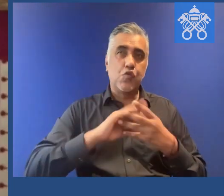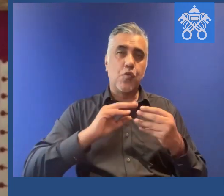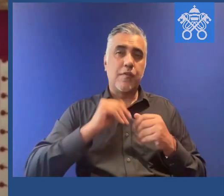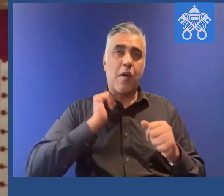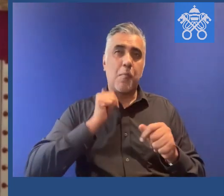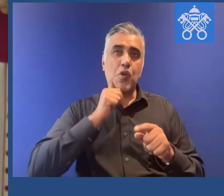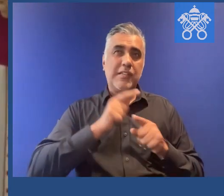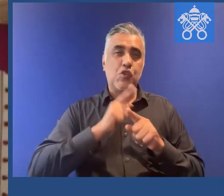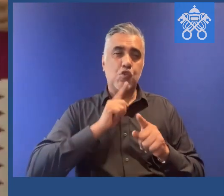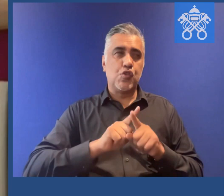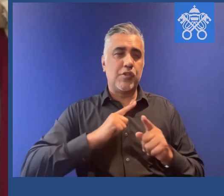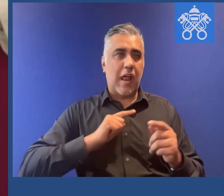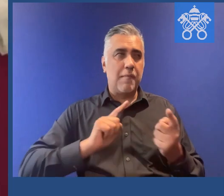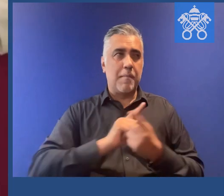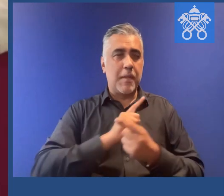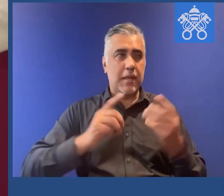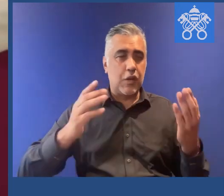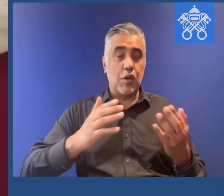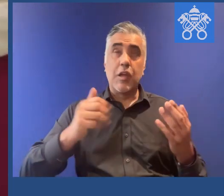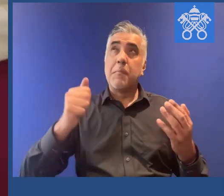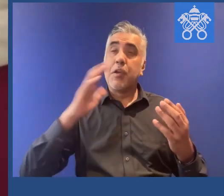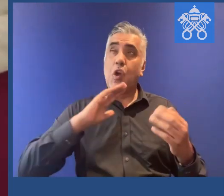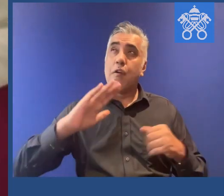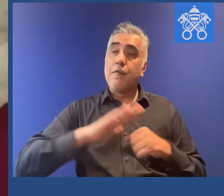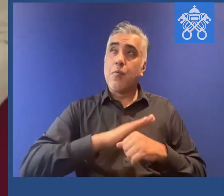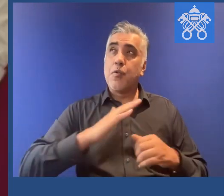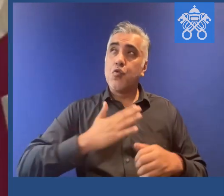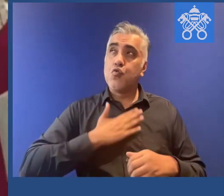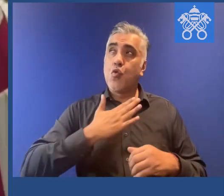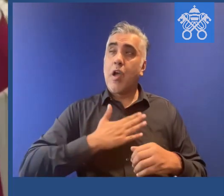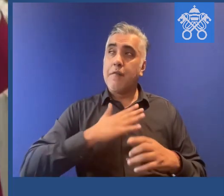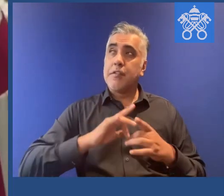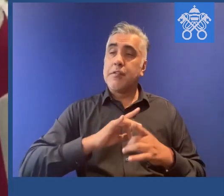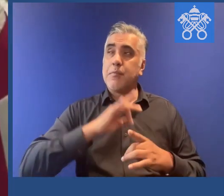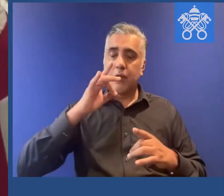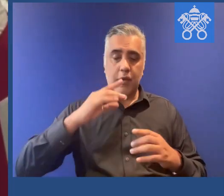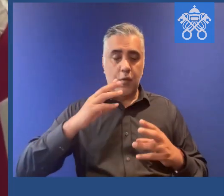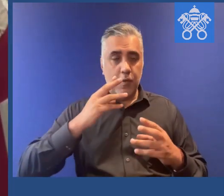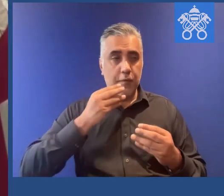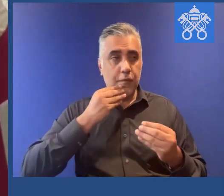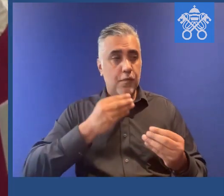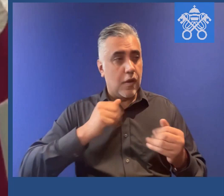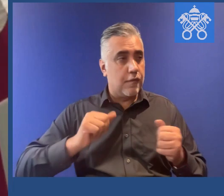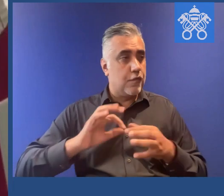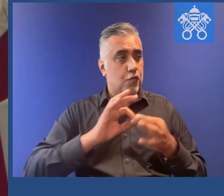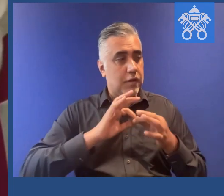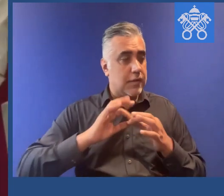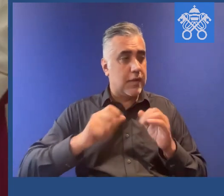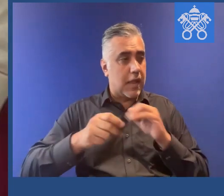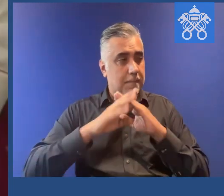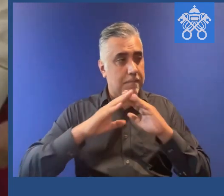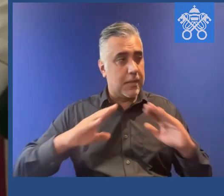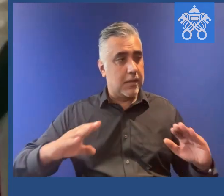and sisters I have met here. May God fill them with the joy of the Spirit, with fruits of unity and